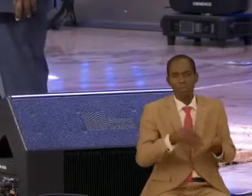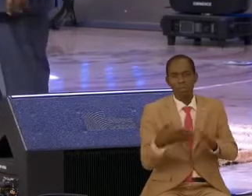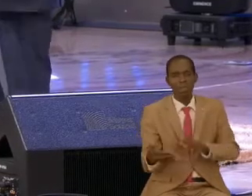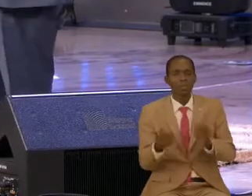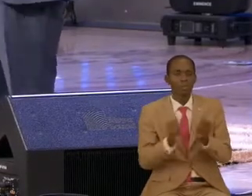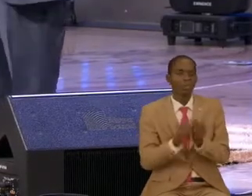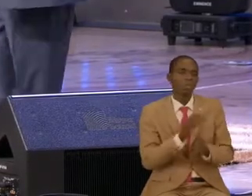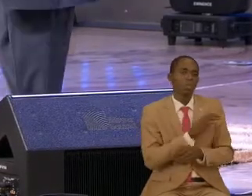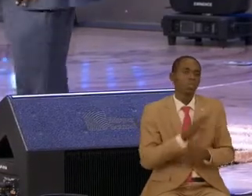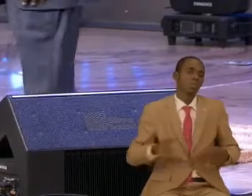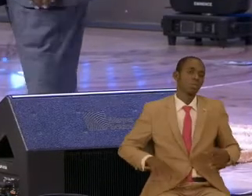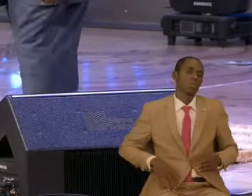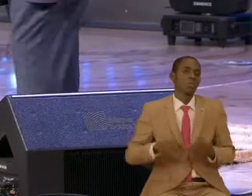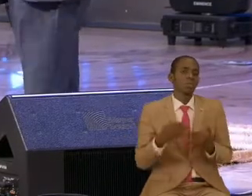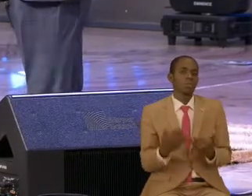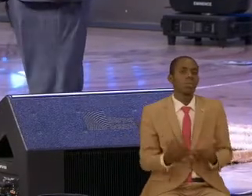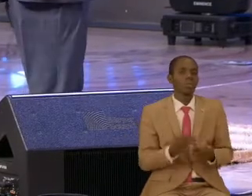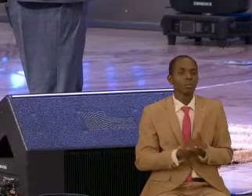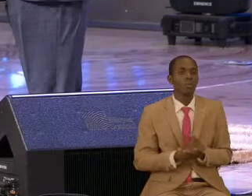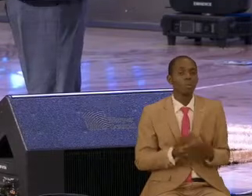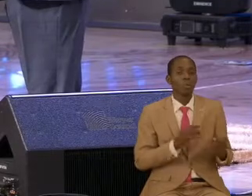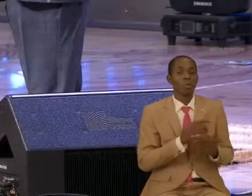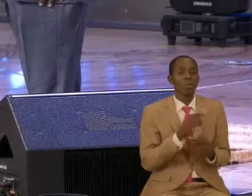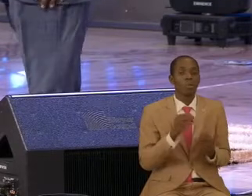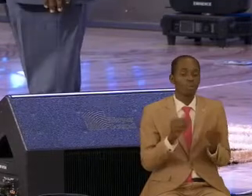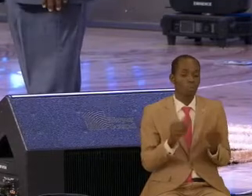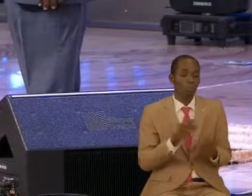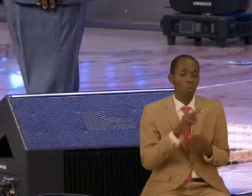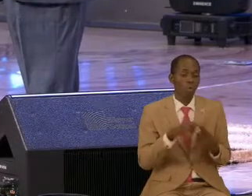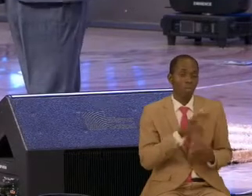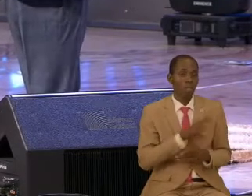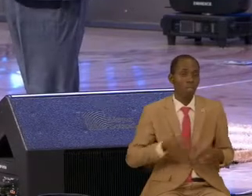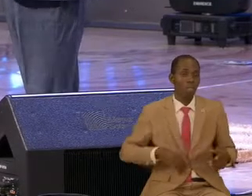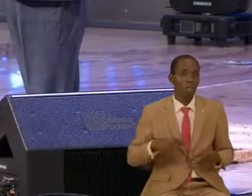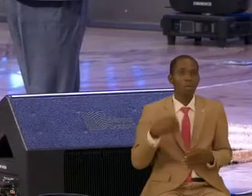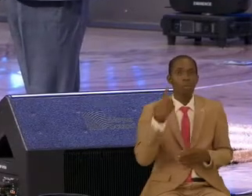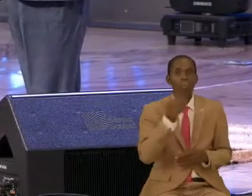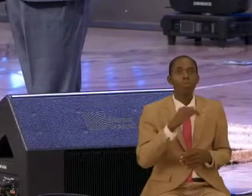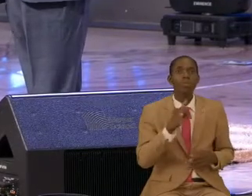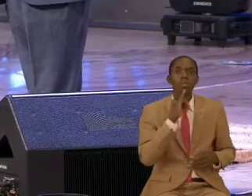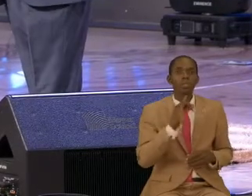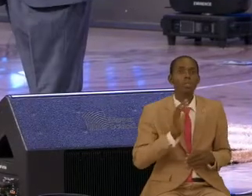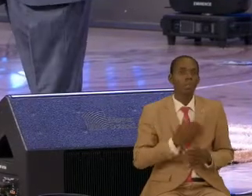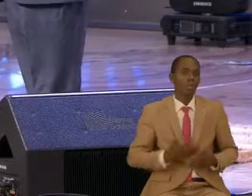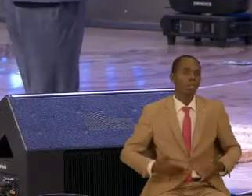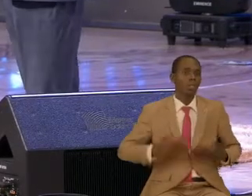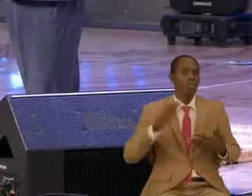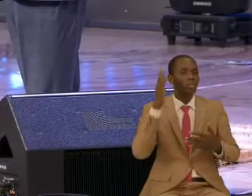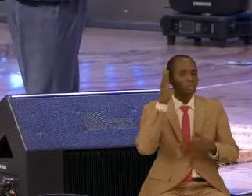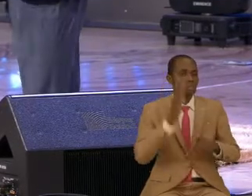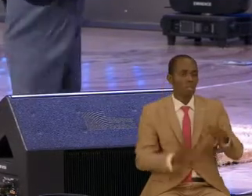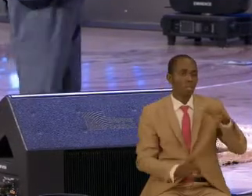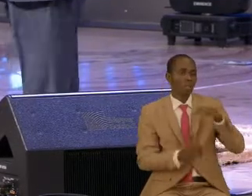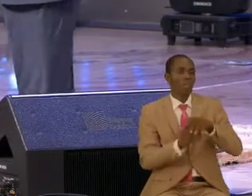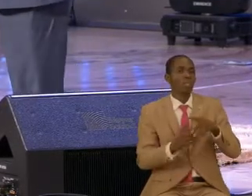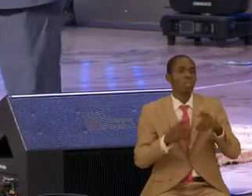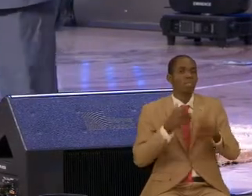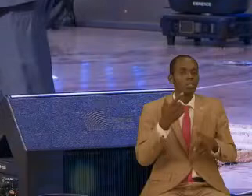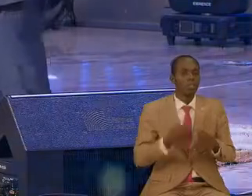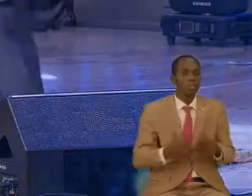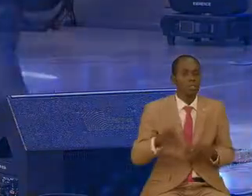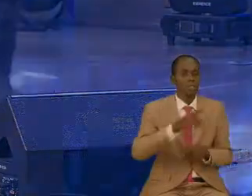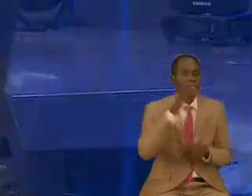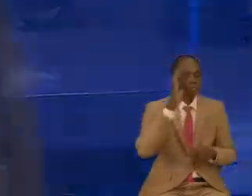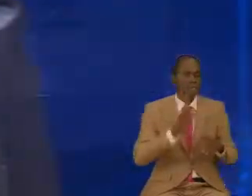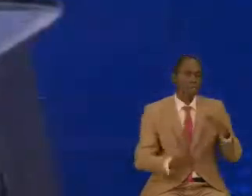with Christ. When Christ, who is our life, shall appear, then ye shall